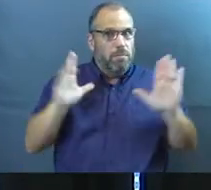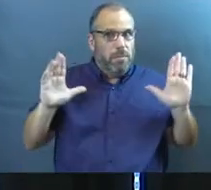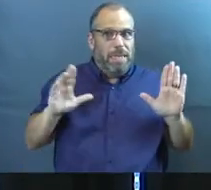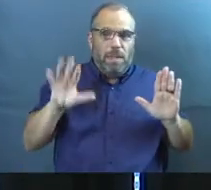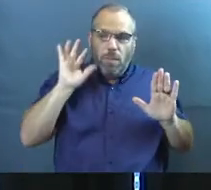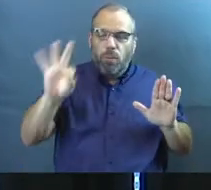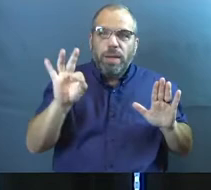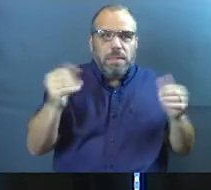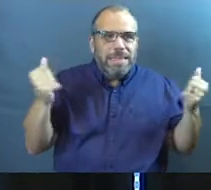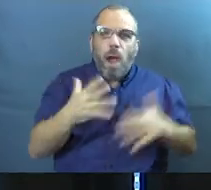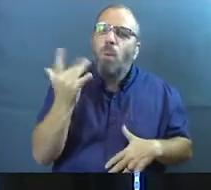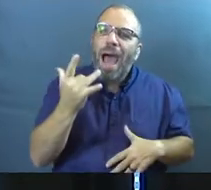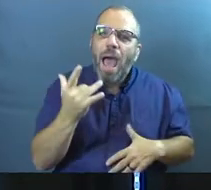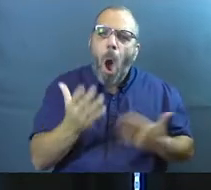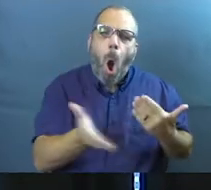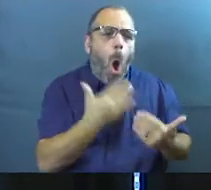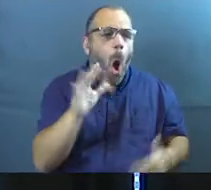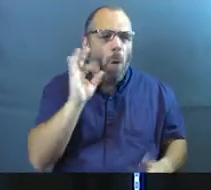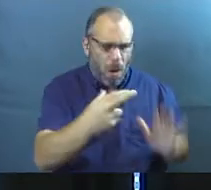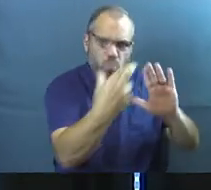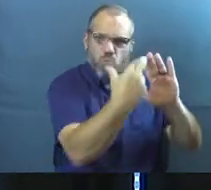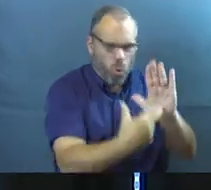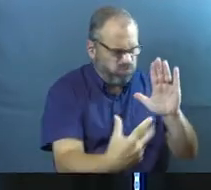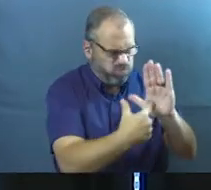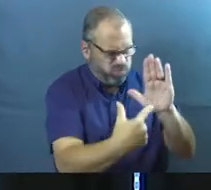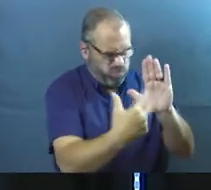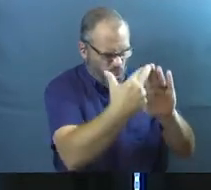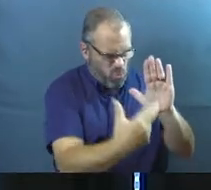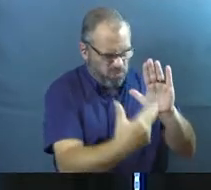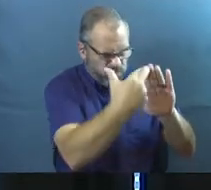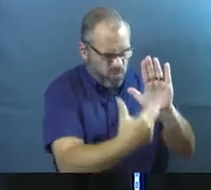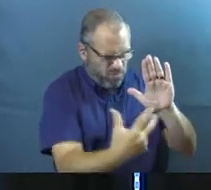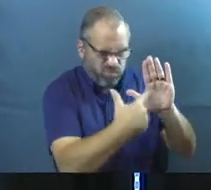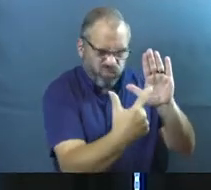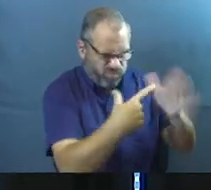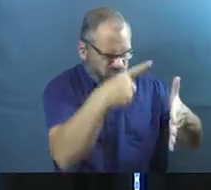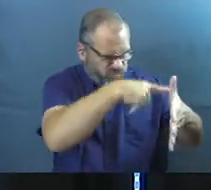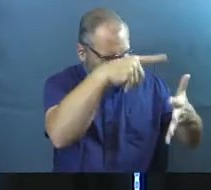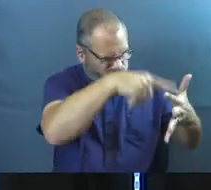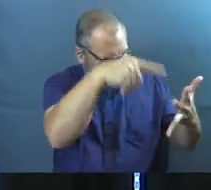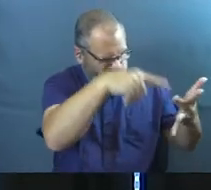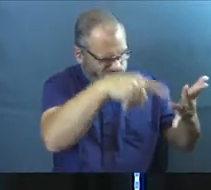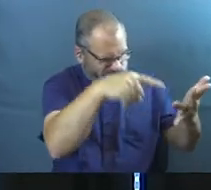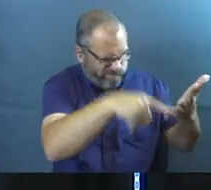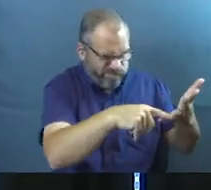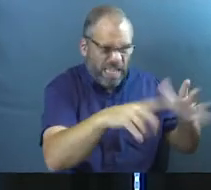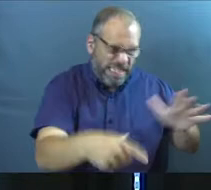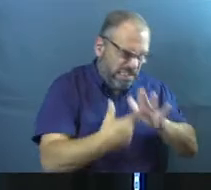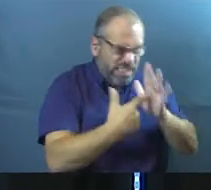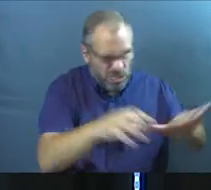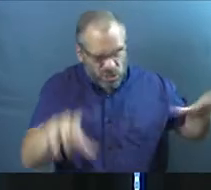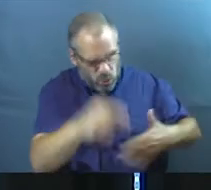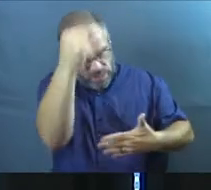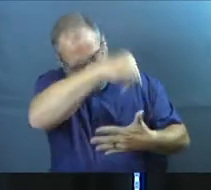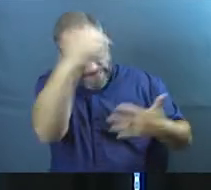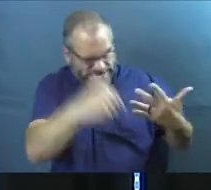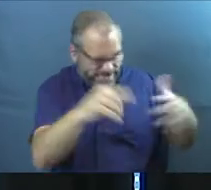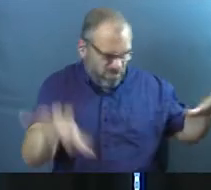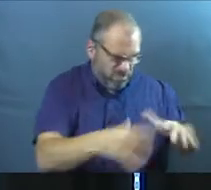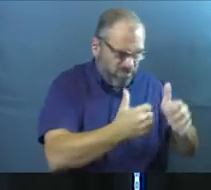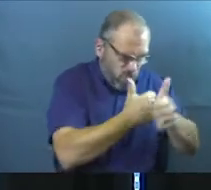to preach about because it's so much easier to preach about rules. It's so much easier to preach to you about here's exactly how you do a